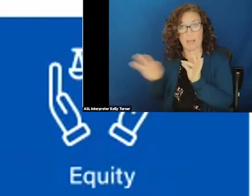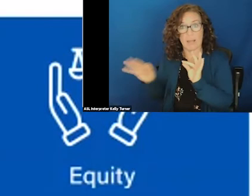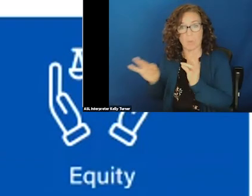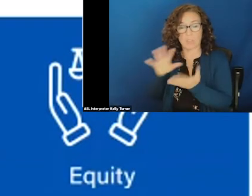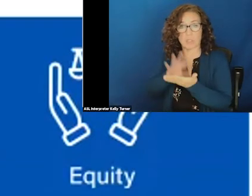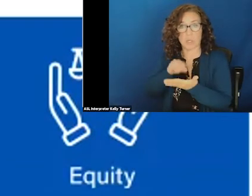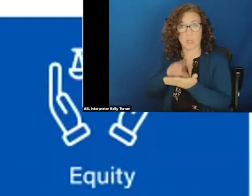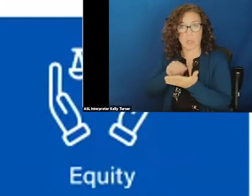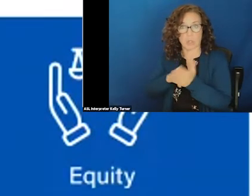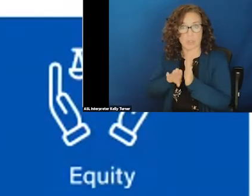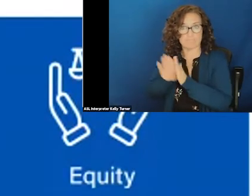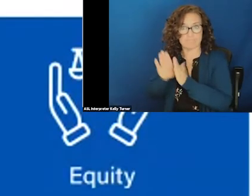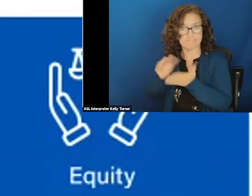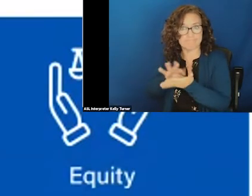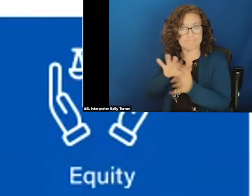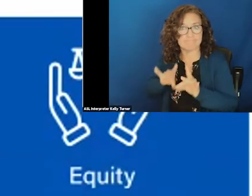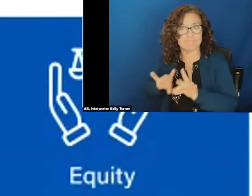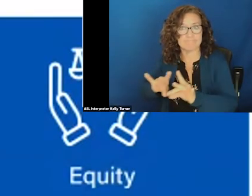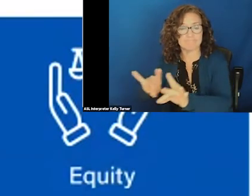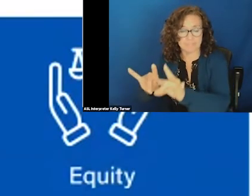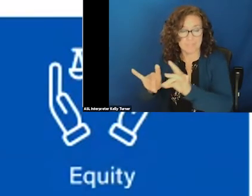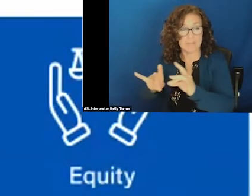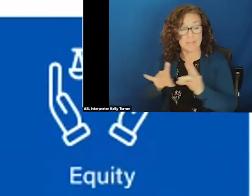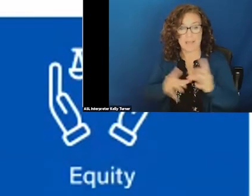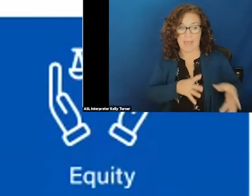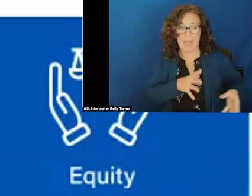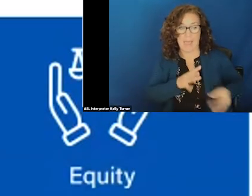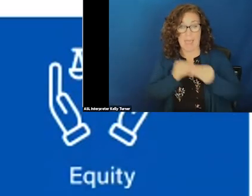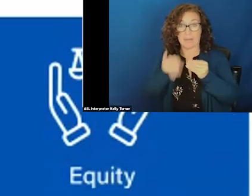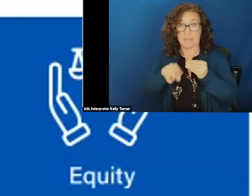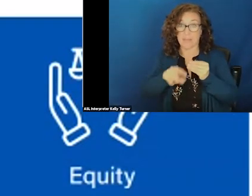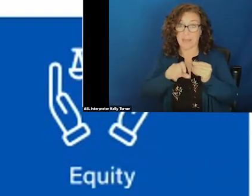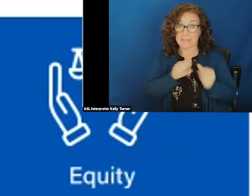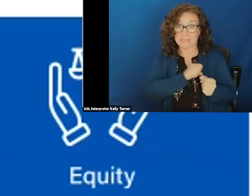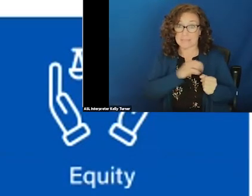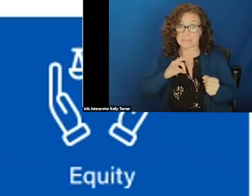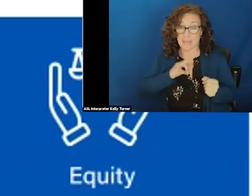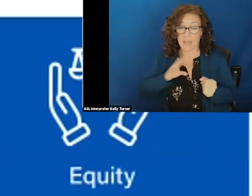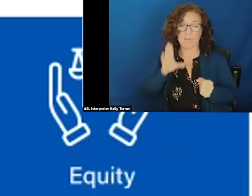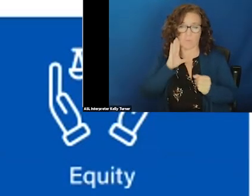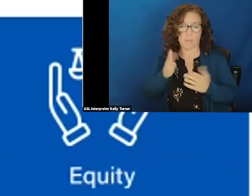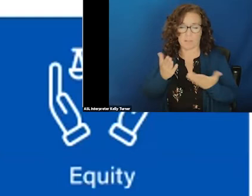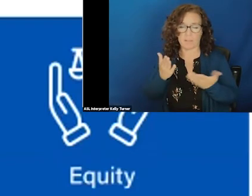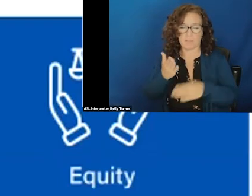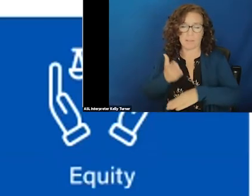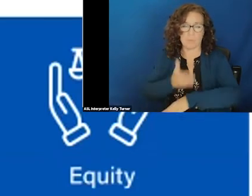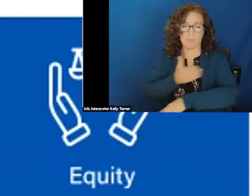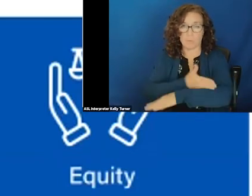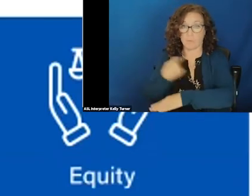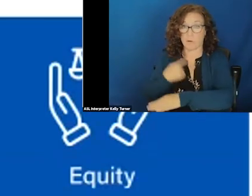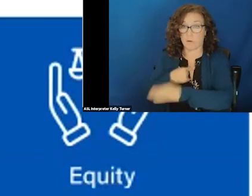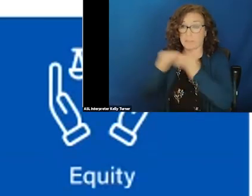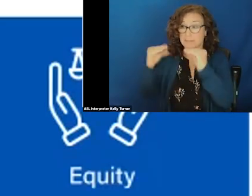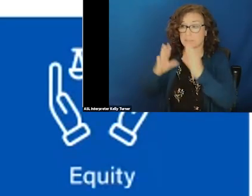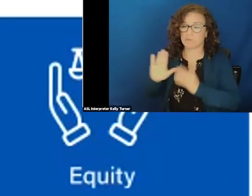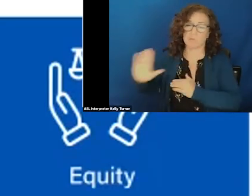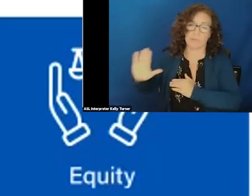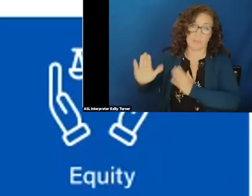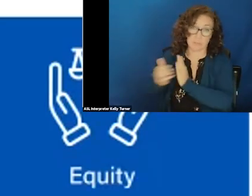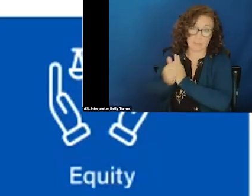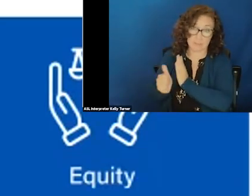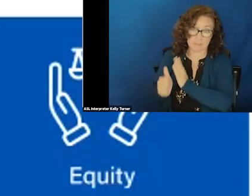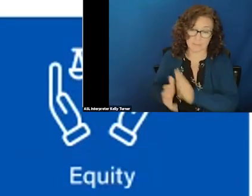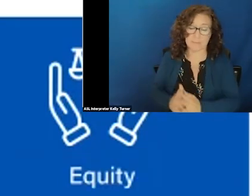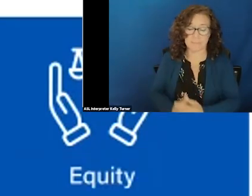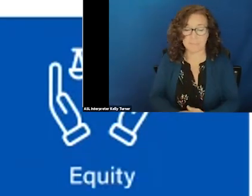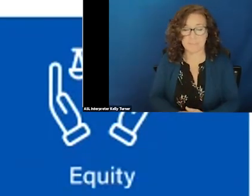our teachers' skills. Next slide, you will see that the budget options